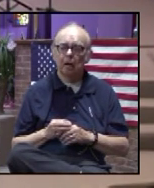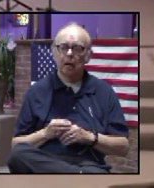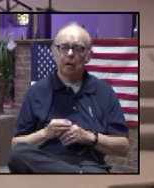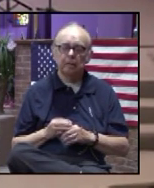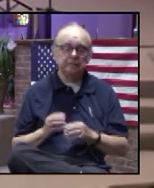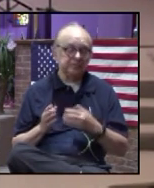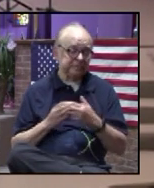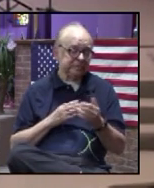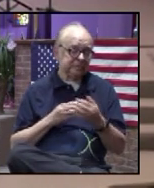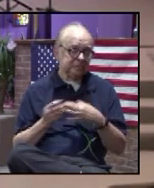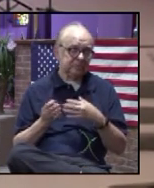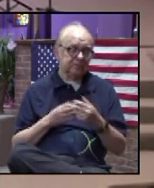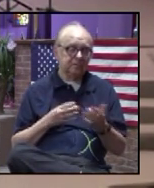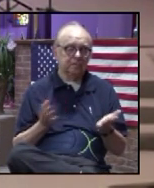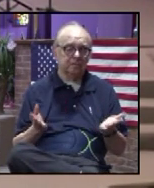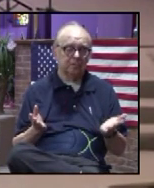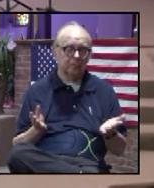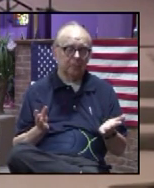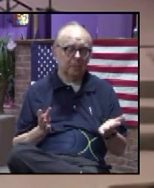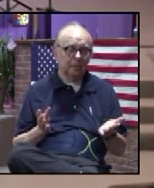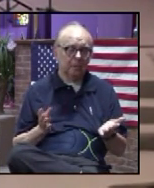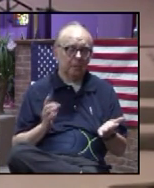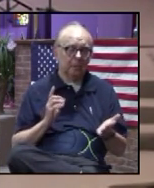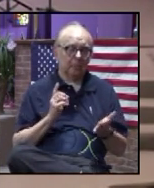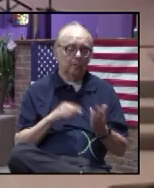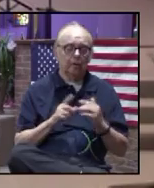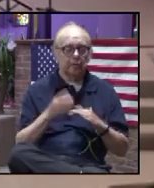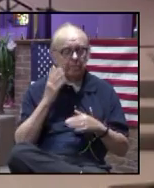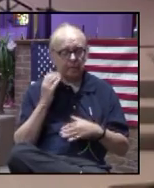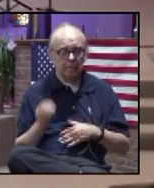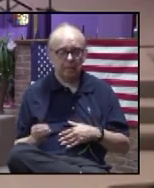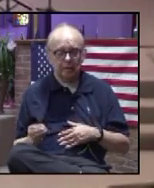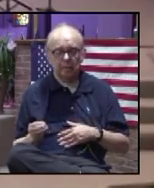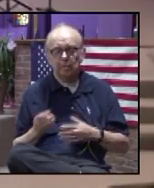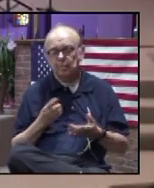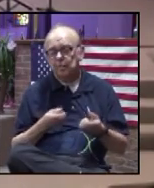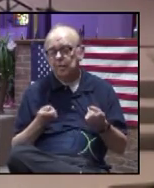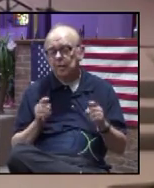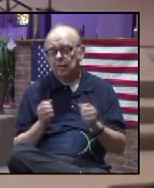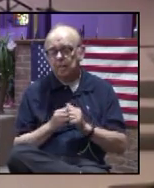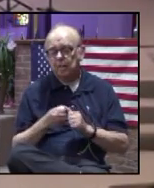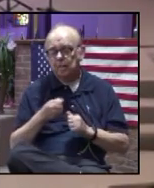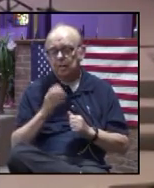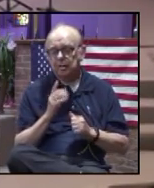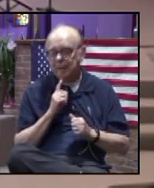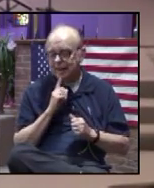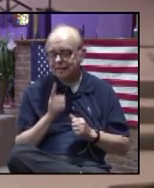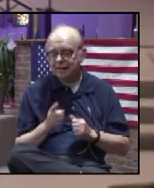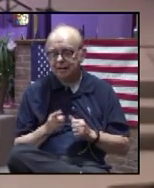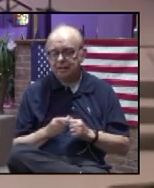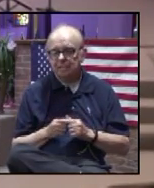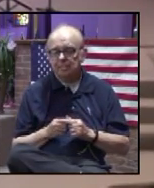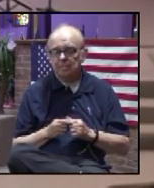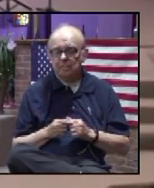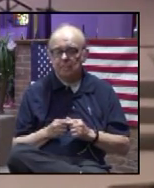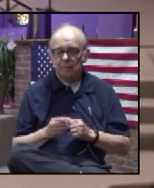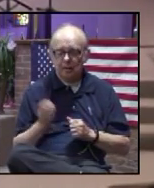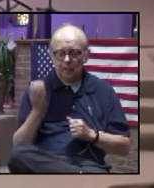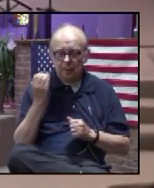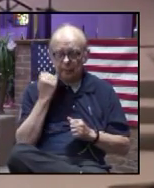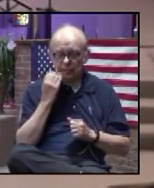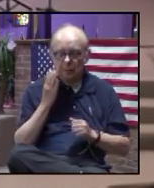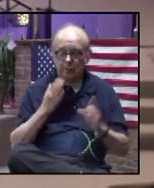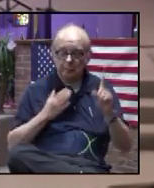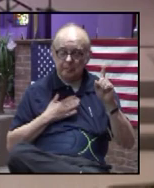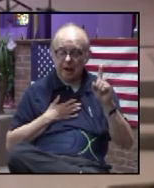No matter what you're going through, no matter what's happening, God says, if you are my